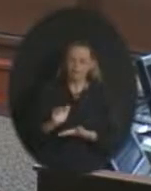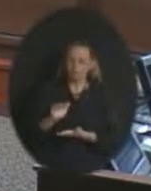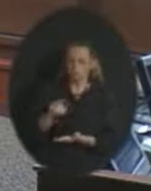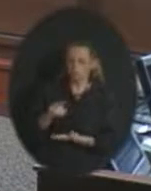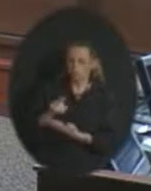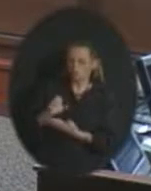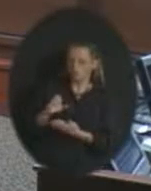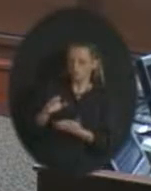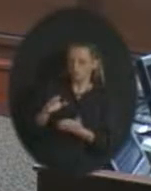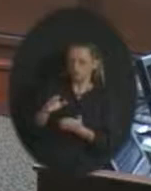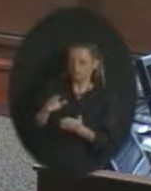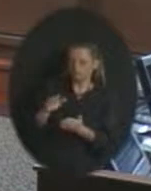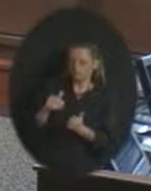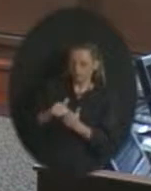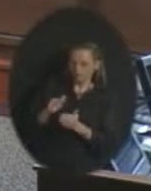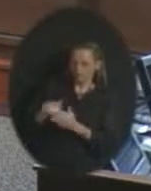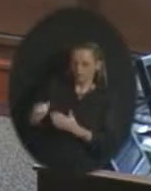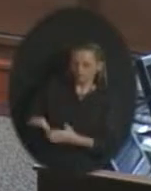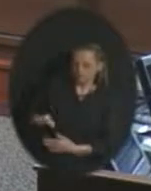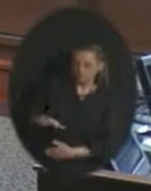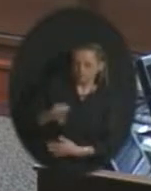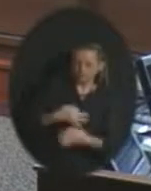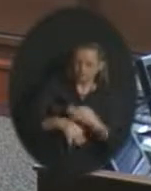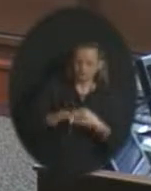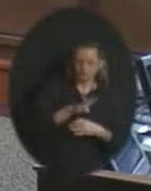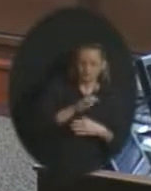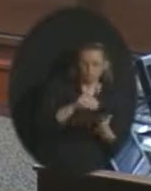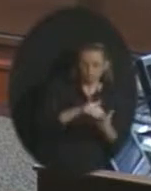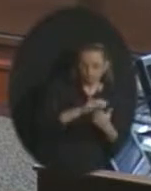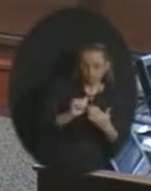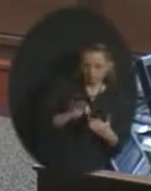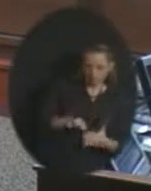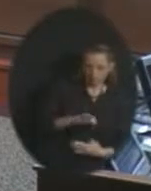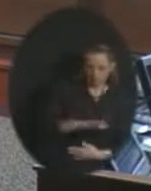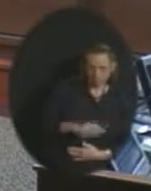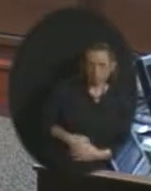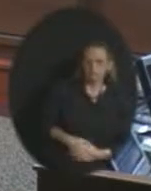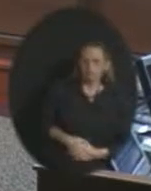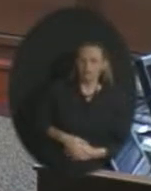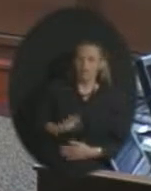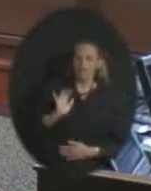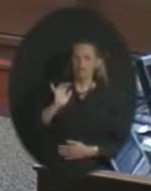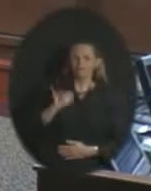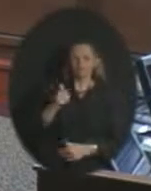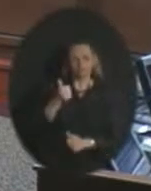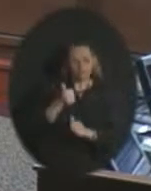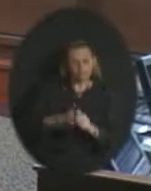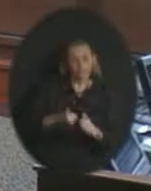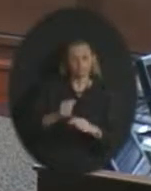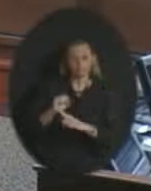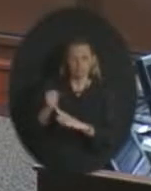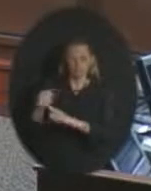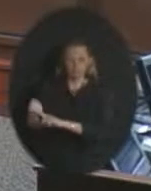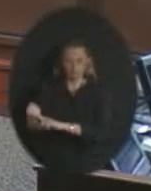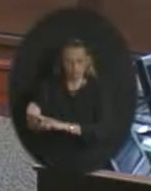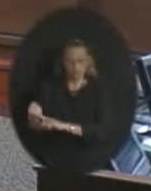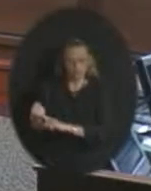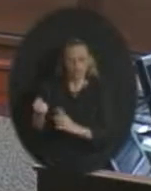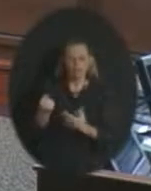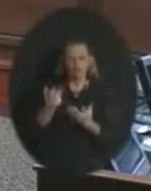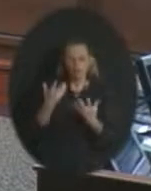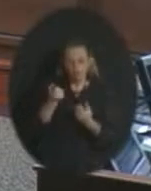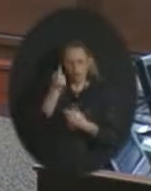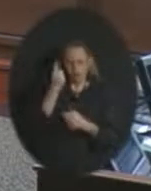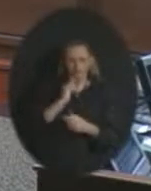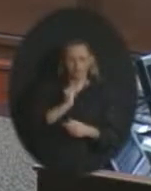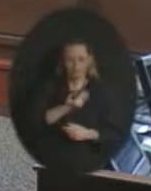for the $35,000 of premium. That is correct. Okay. And I just want everybody to understand what our thinking on that is,